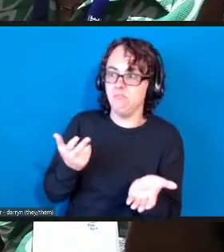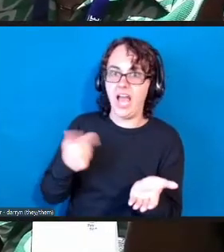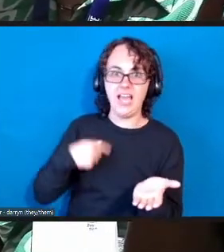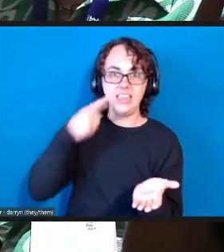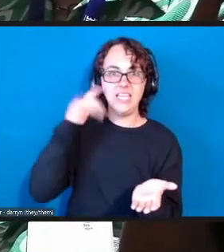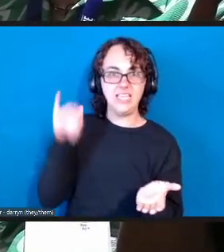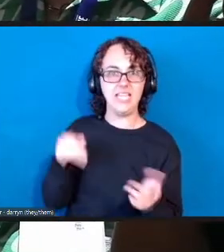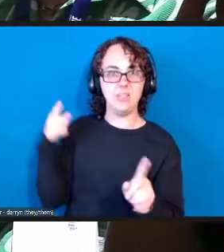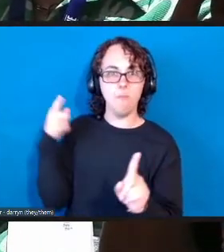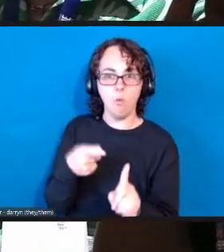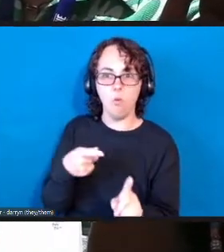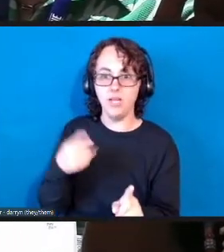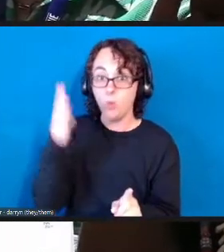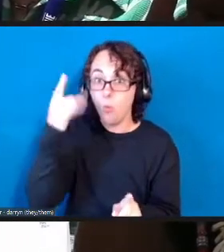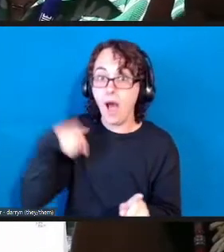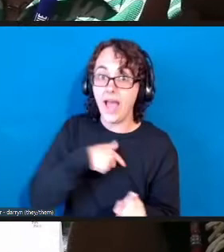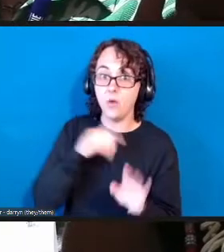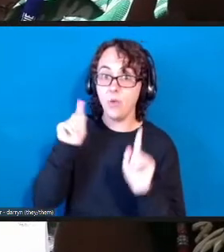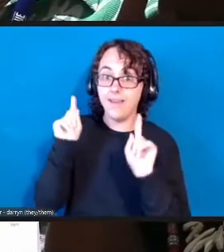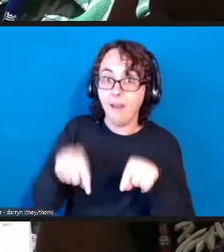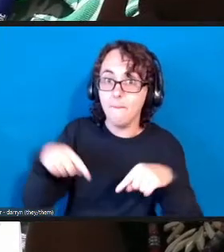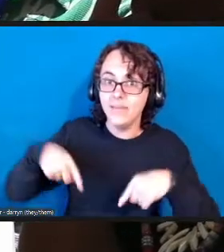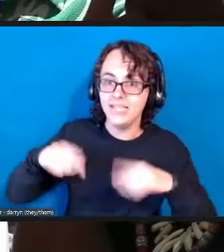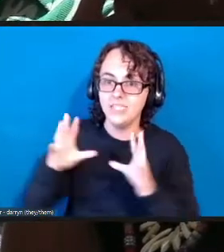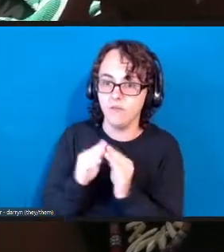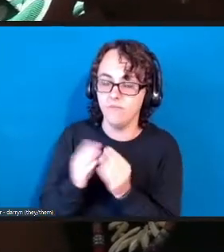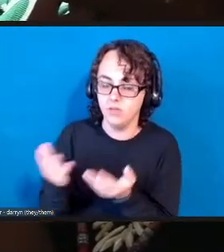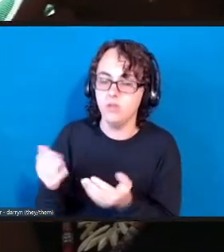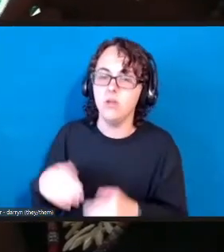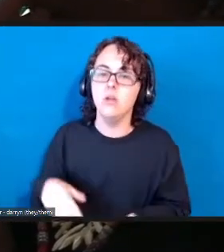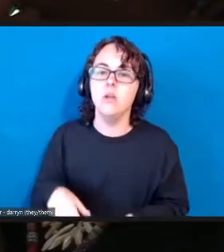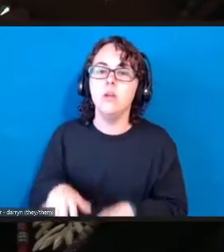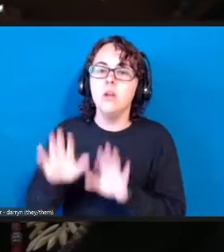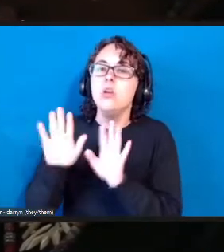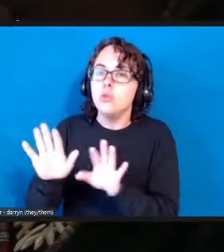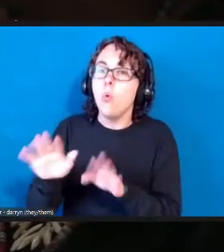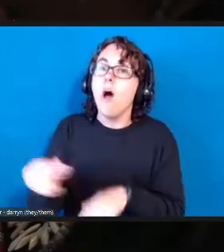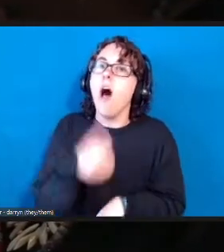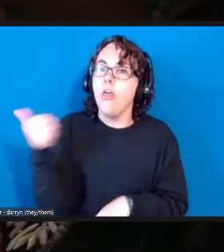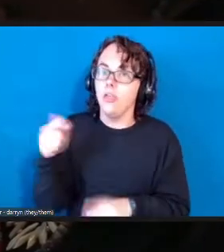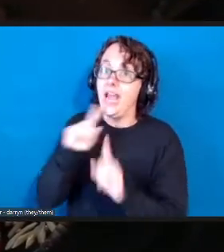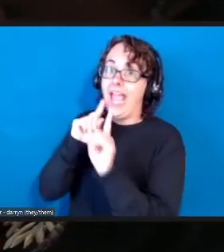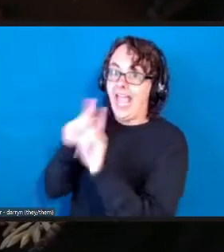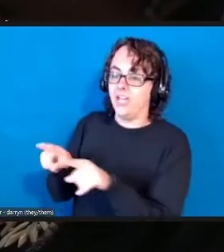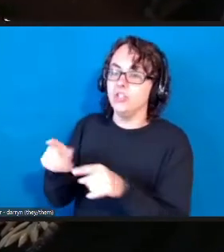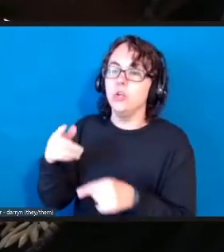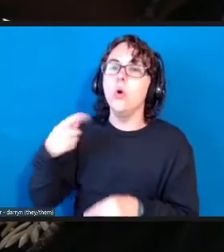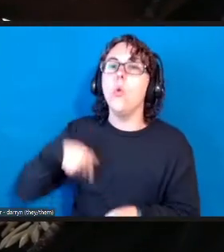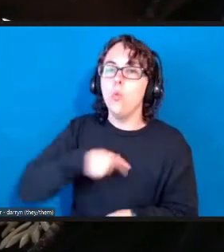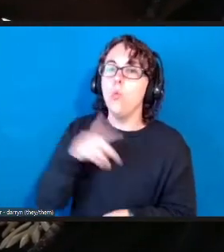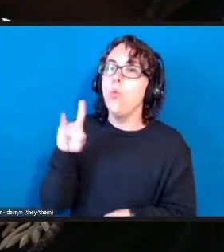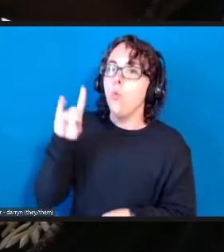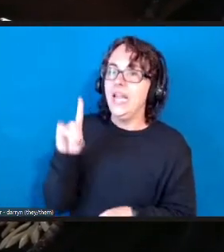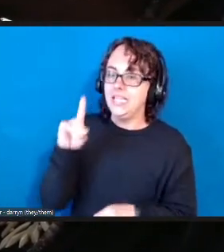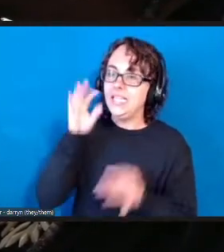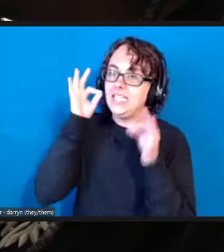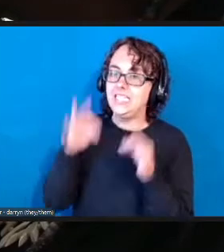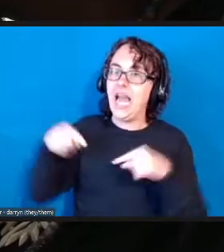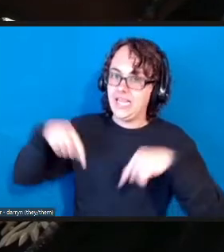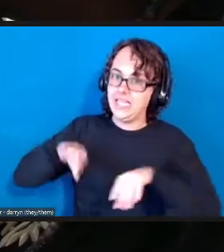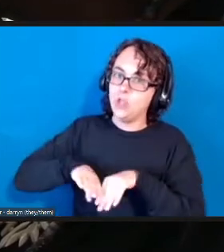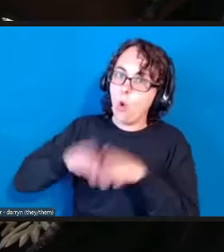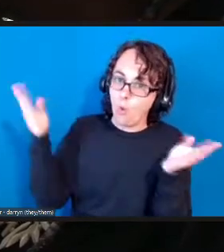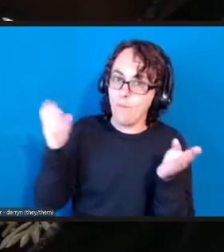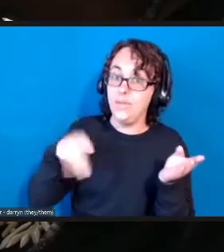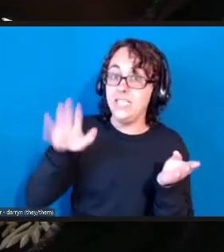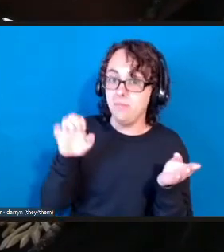this conversation, we wanted to open it beyond an affinity space intentionally, because I think, you know, some of these conversations need